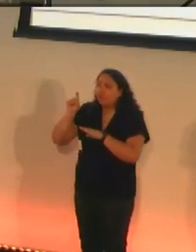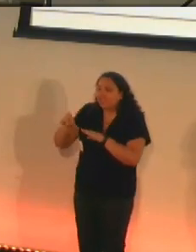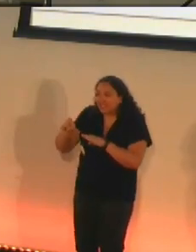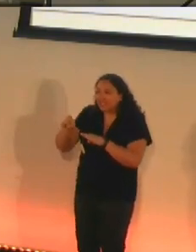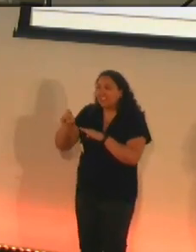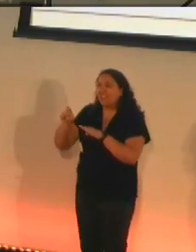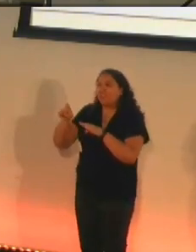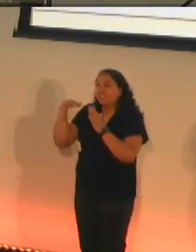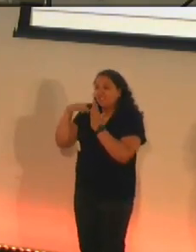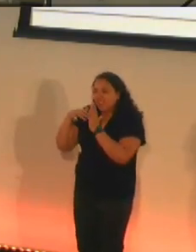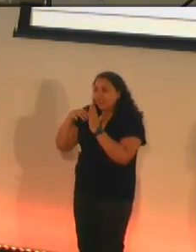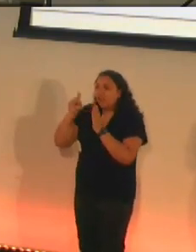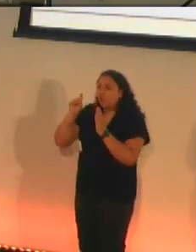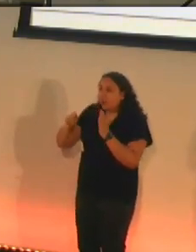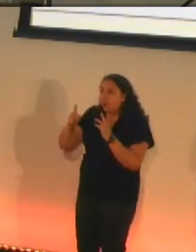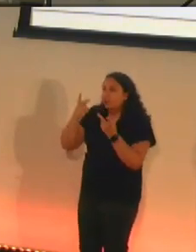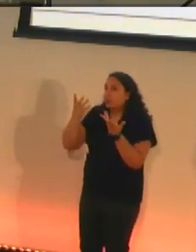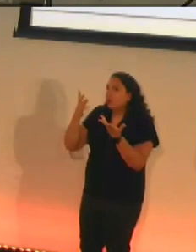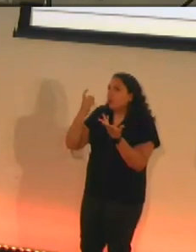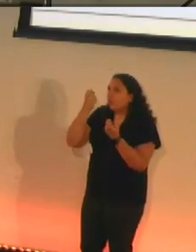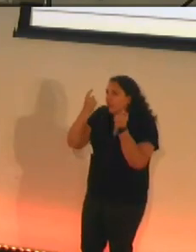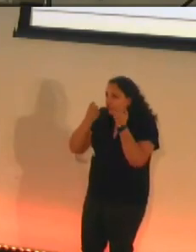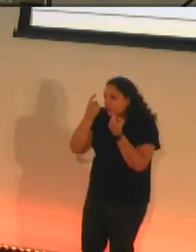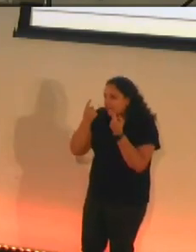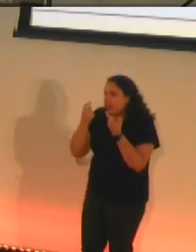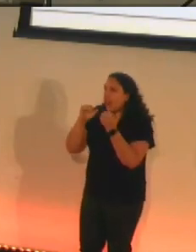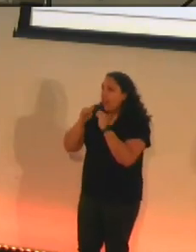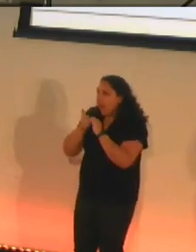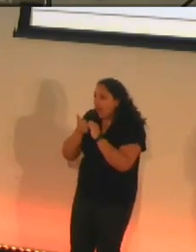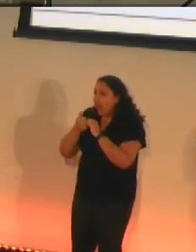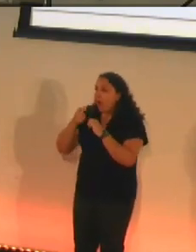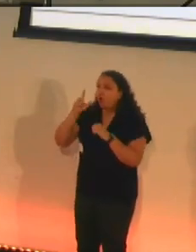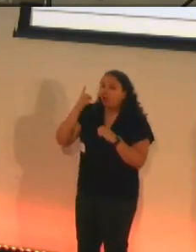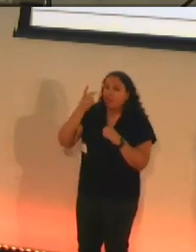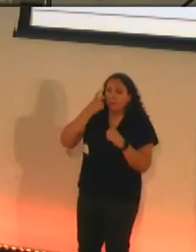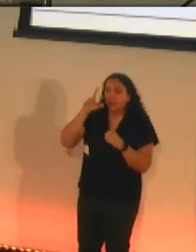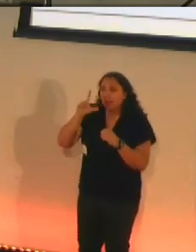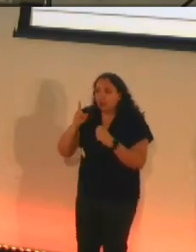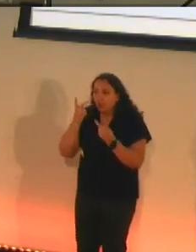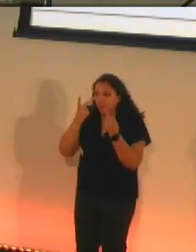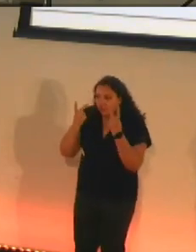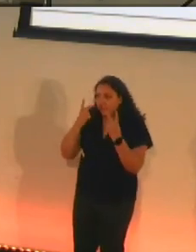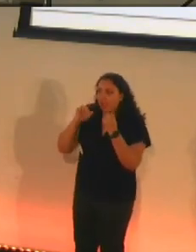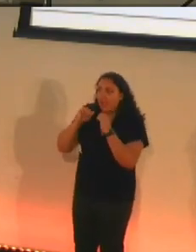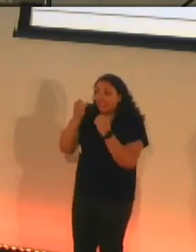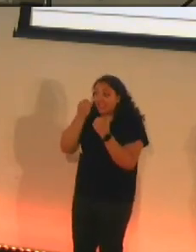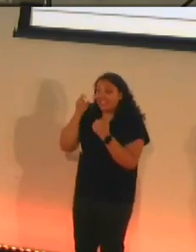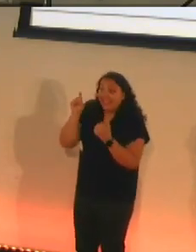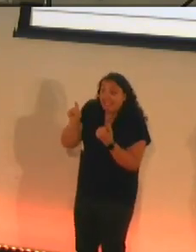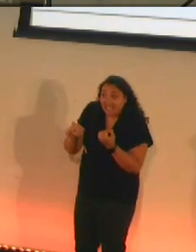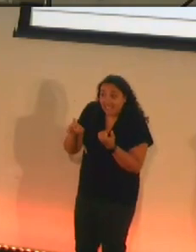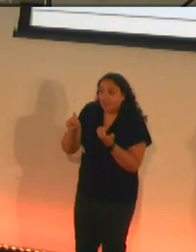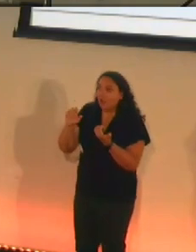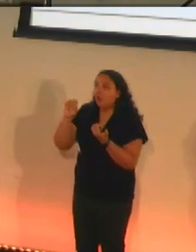other words, how blind and low vision users would use the guide or if they actually needed the guide at all to make their experience a bit